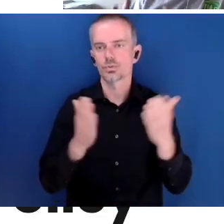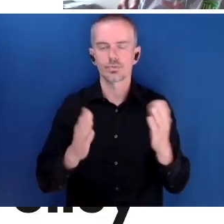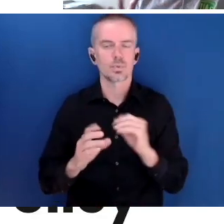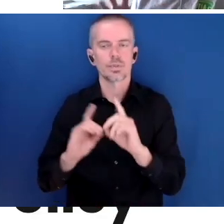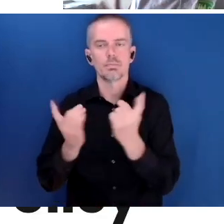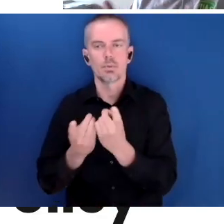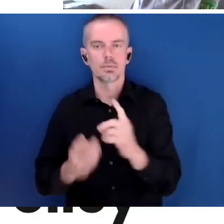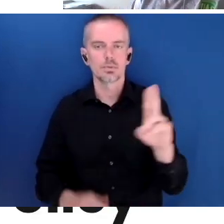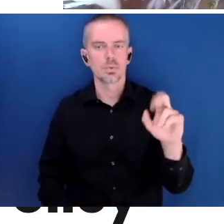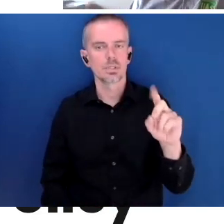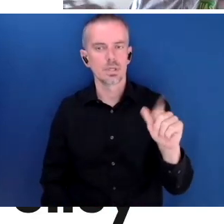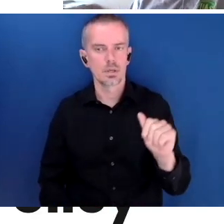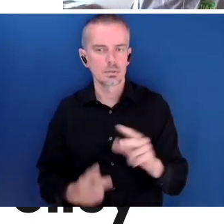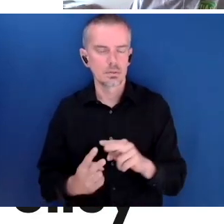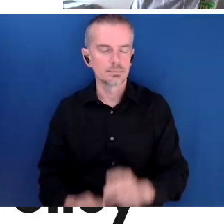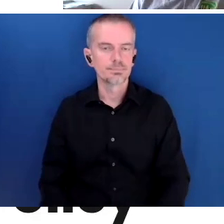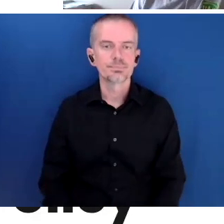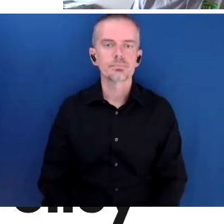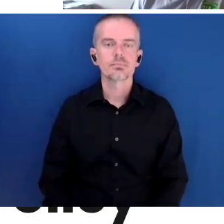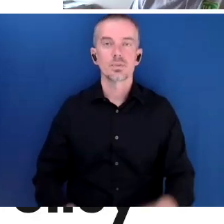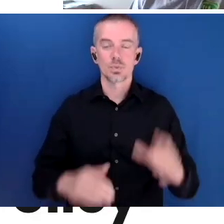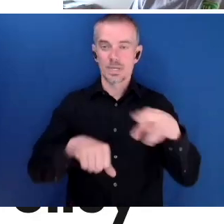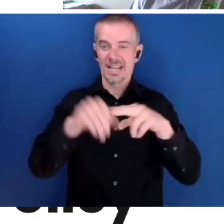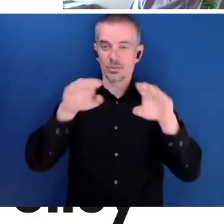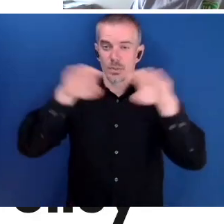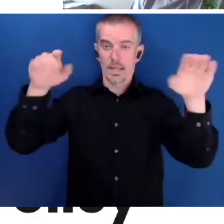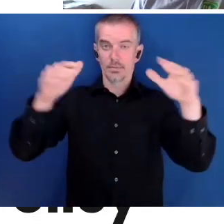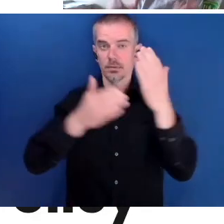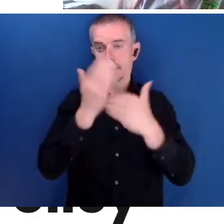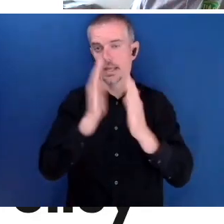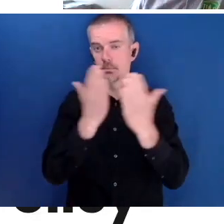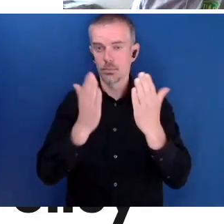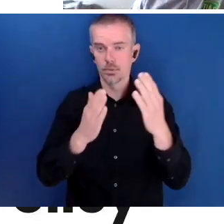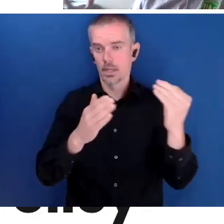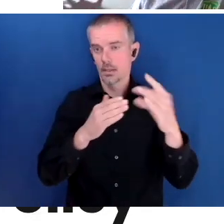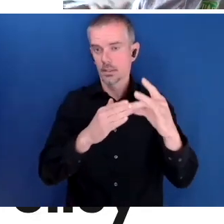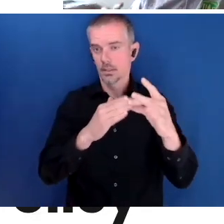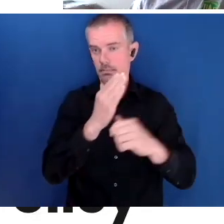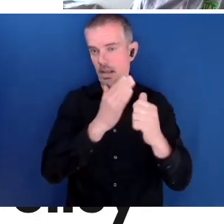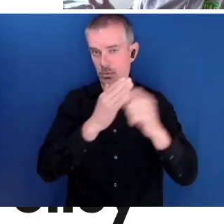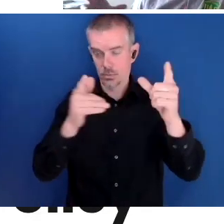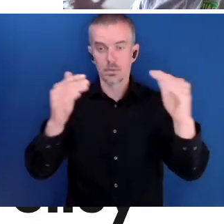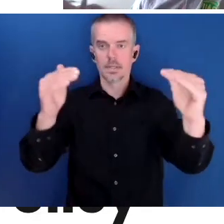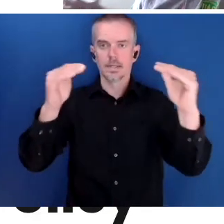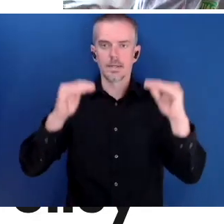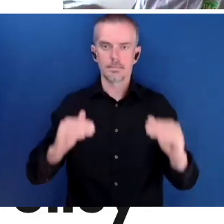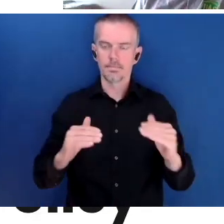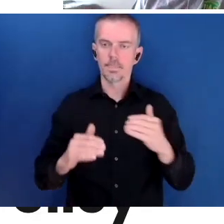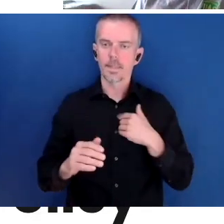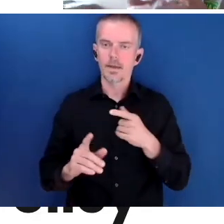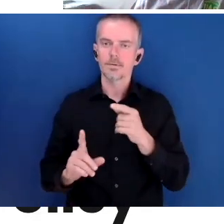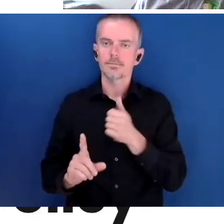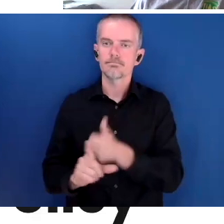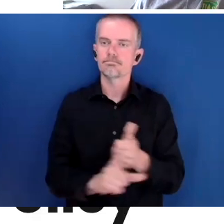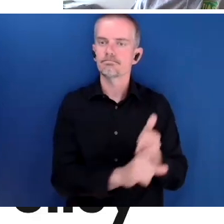we kind of go down from kind of our national level handbook and guidance, we do have kind of forest. And as Maya